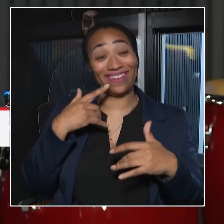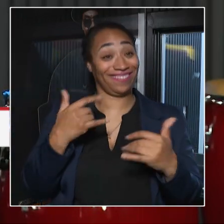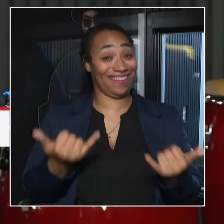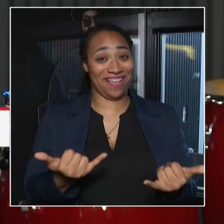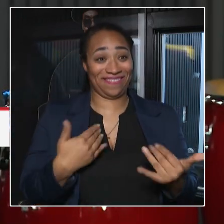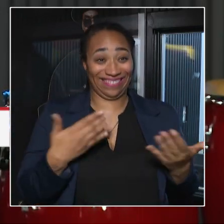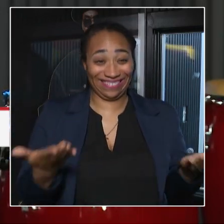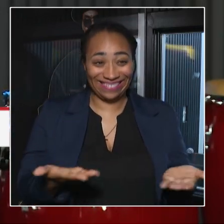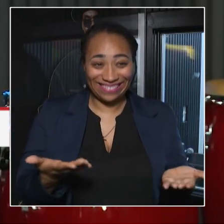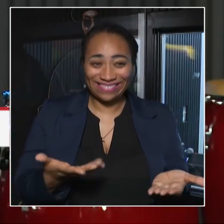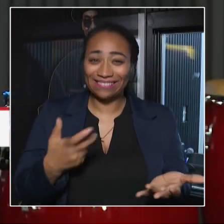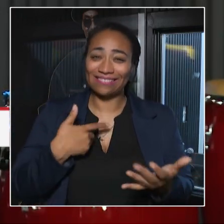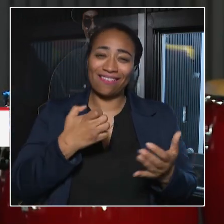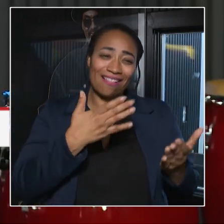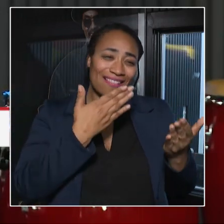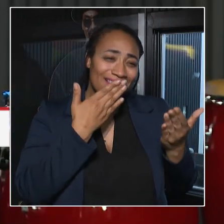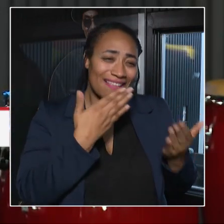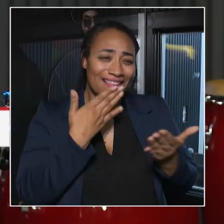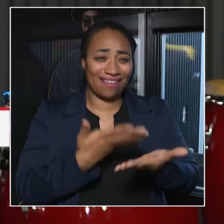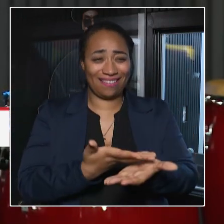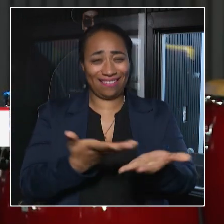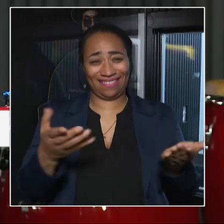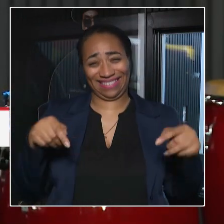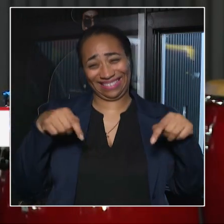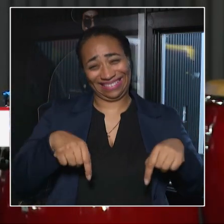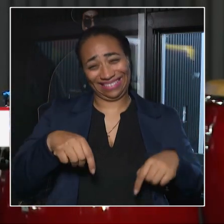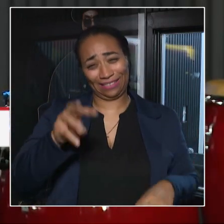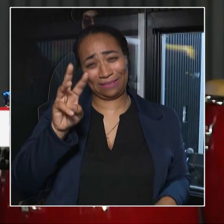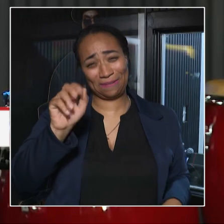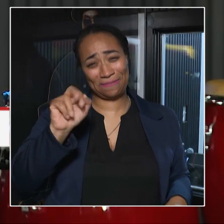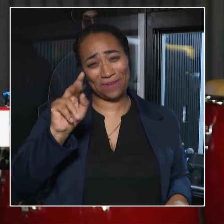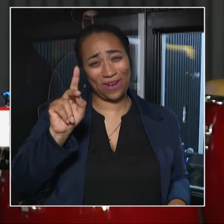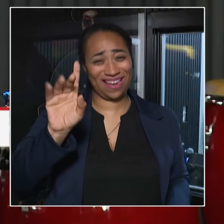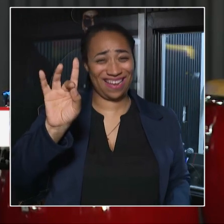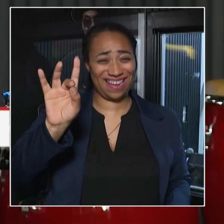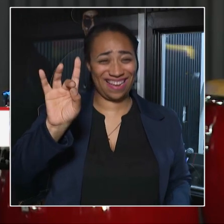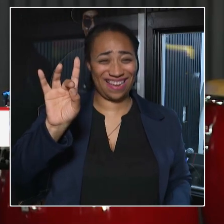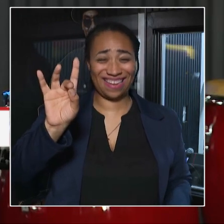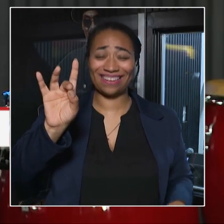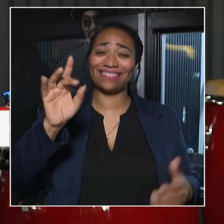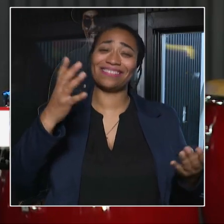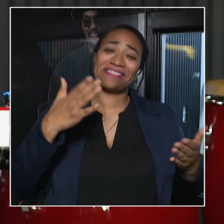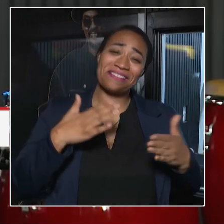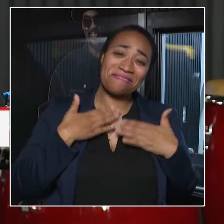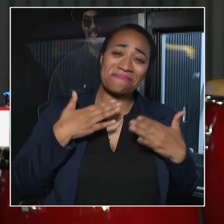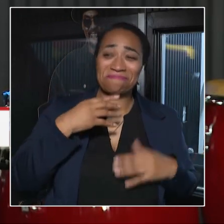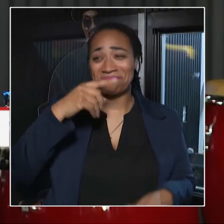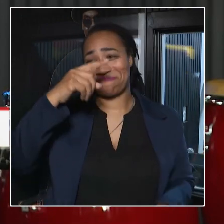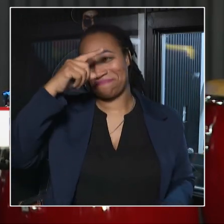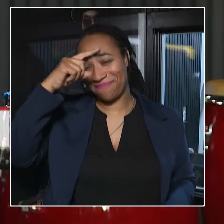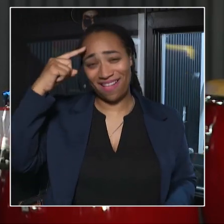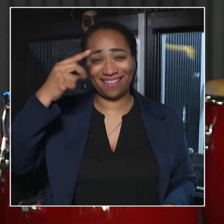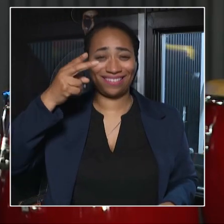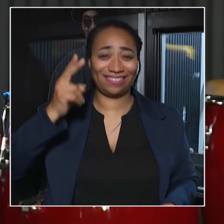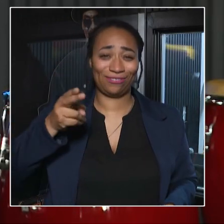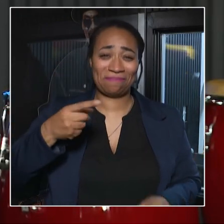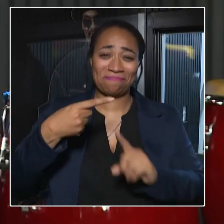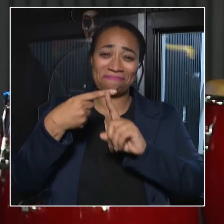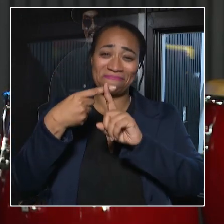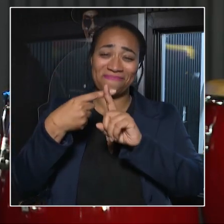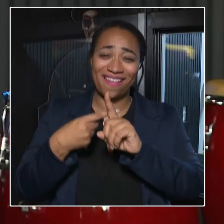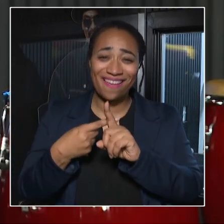the Great Ward 8 and wish you a happy Black History Month. We are also today celebrating